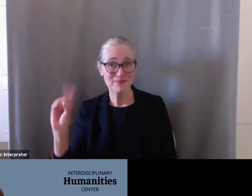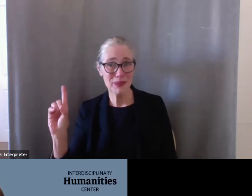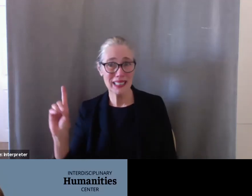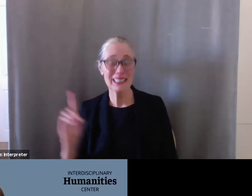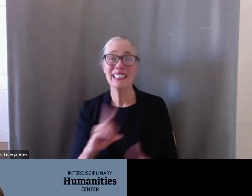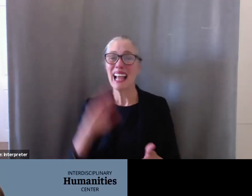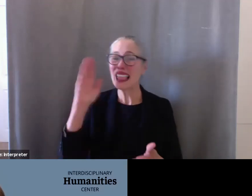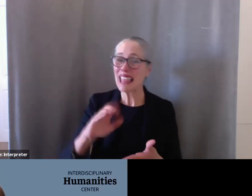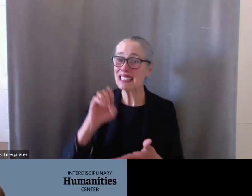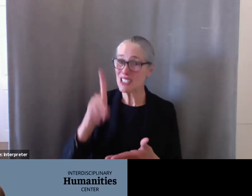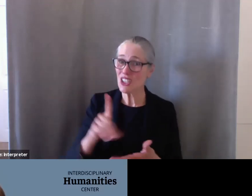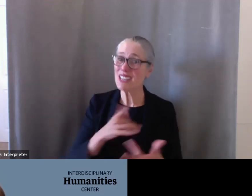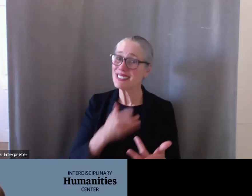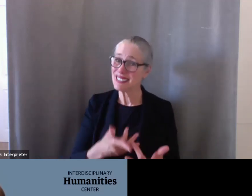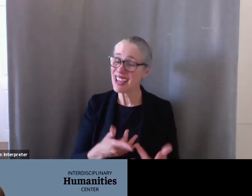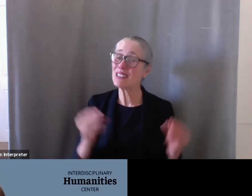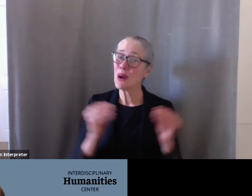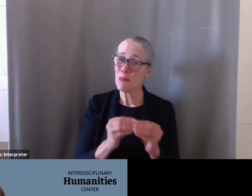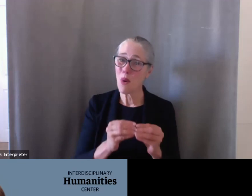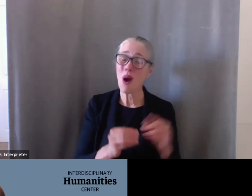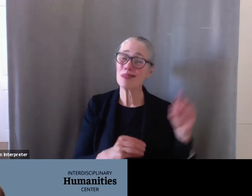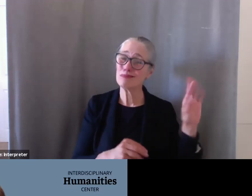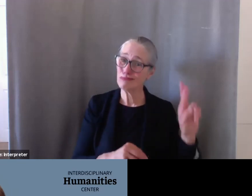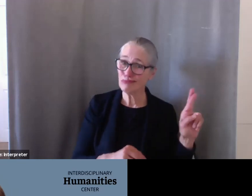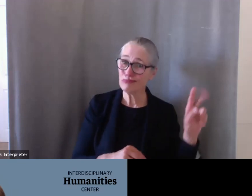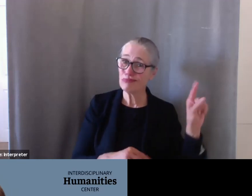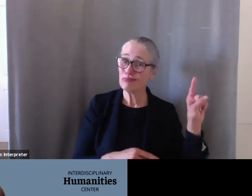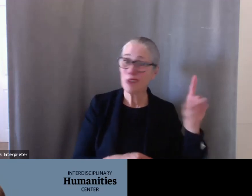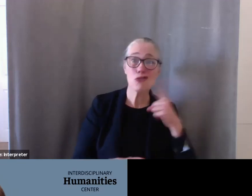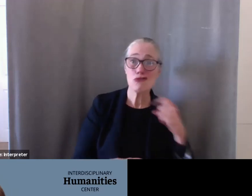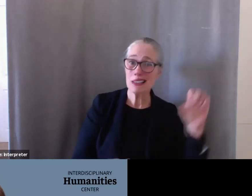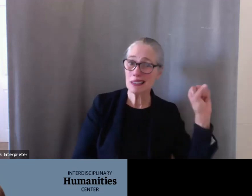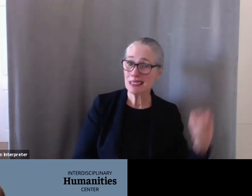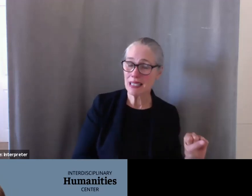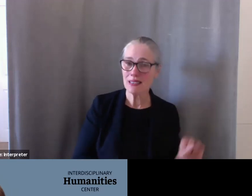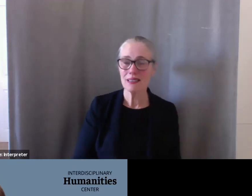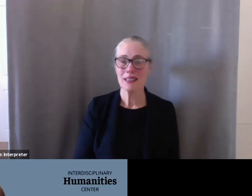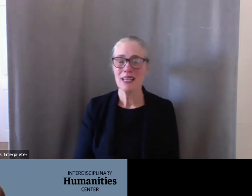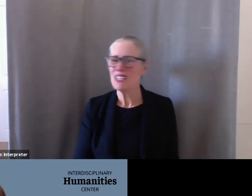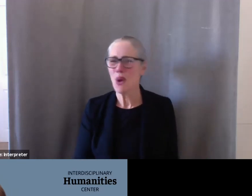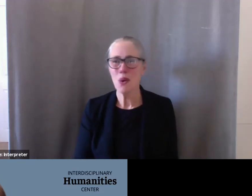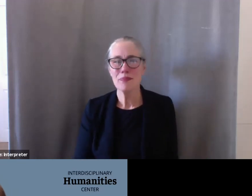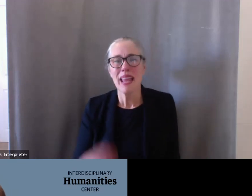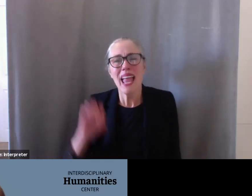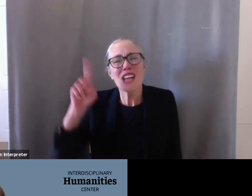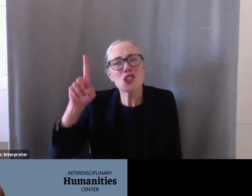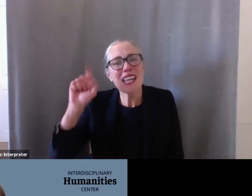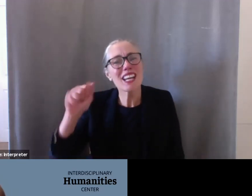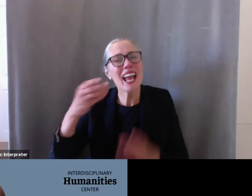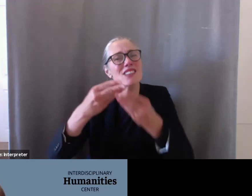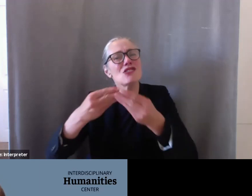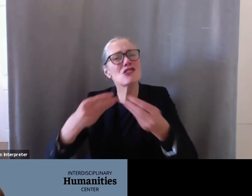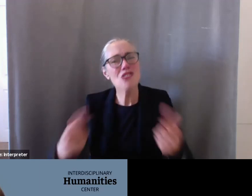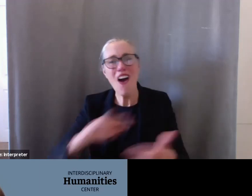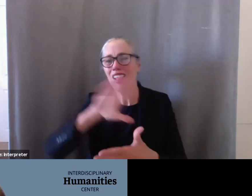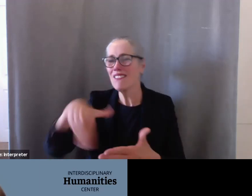answer, but I think it's an important part of the answer. And if I could just comment that the